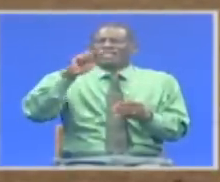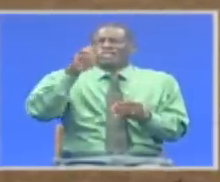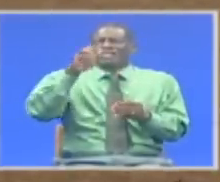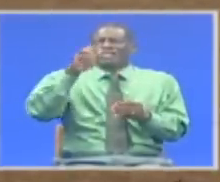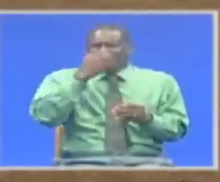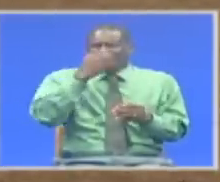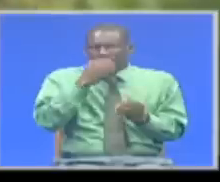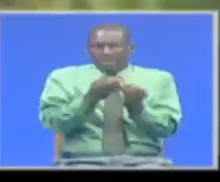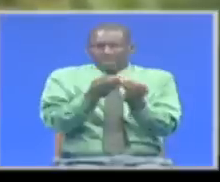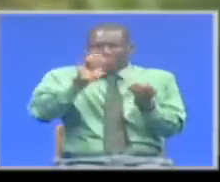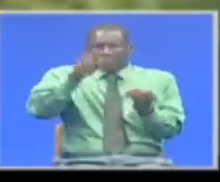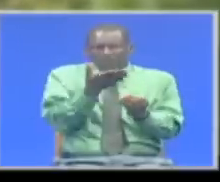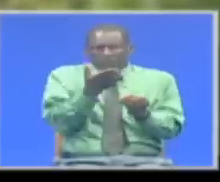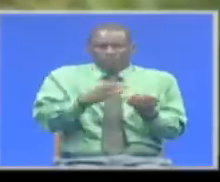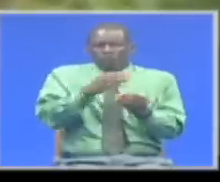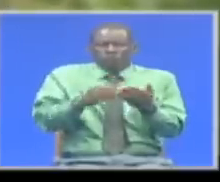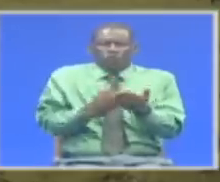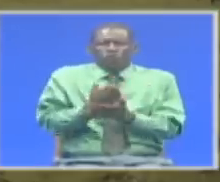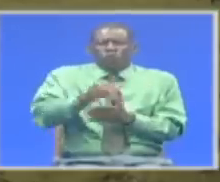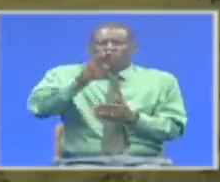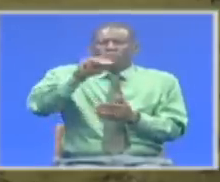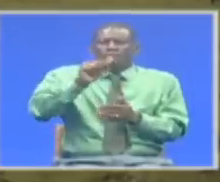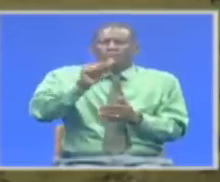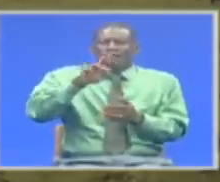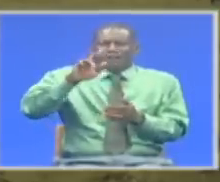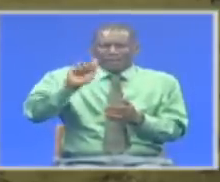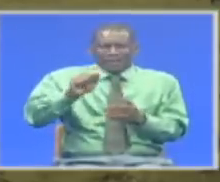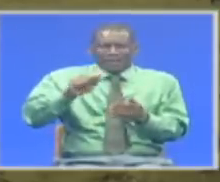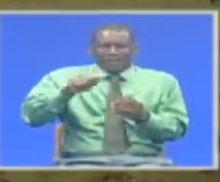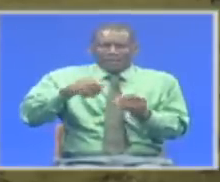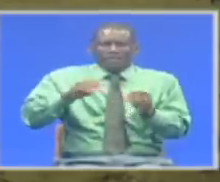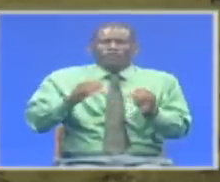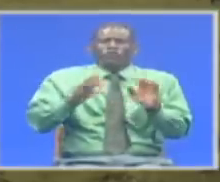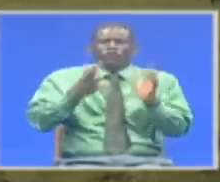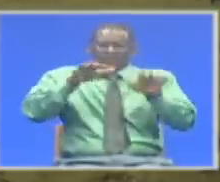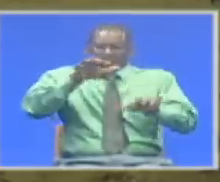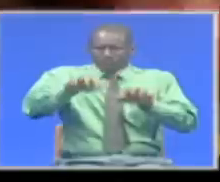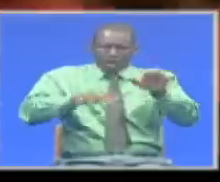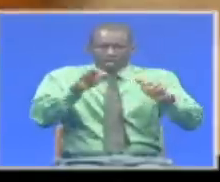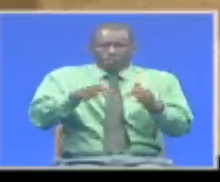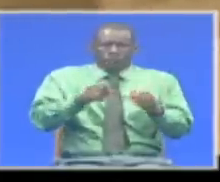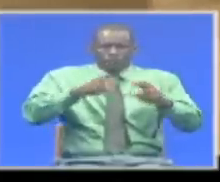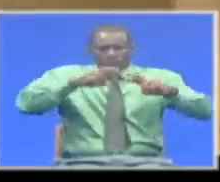rumble into the Masai Mara National Reserve, a crucial fortress of grass and water for that season.